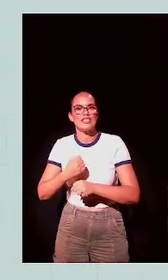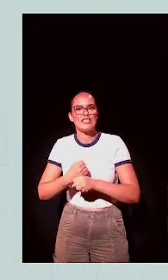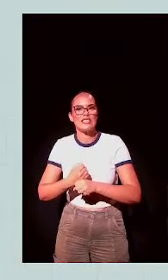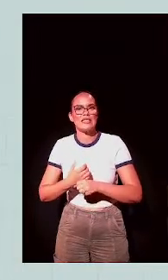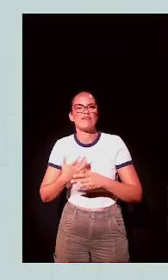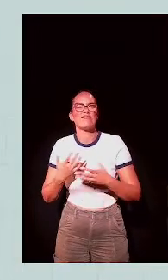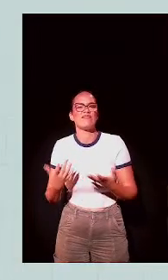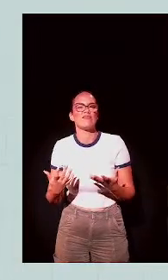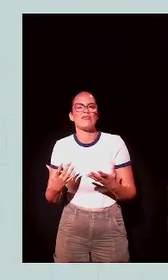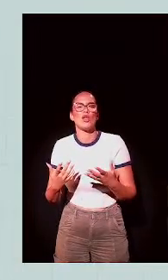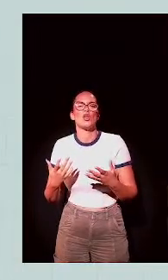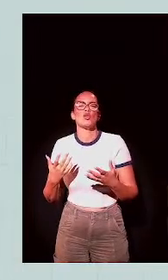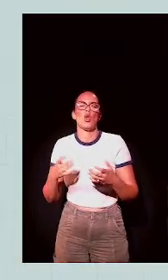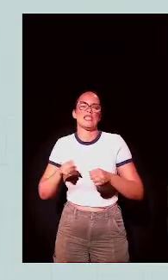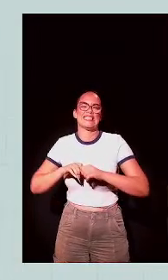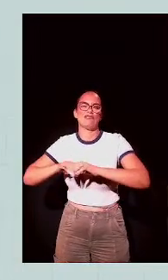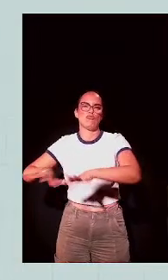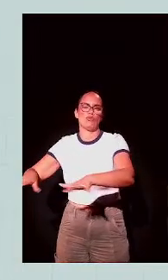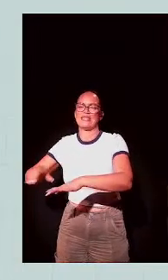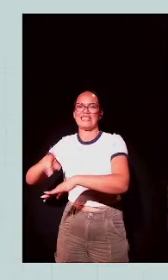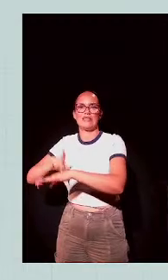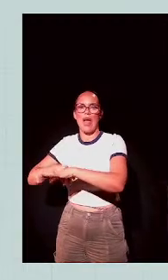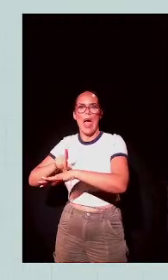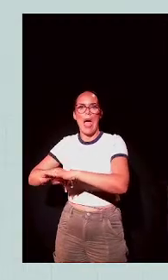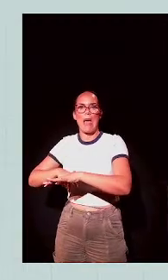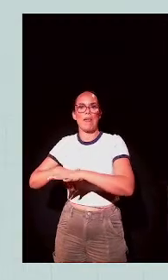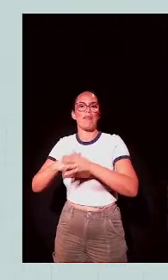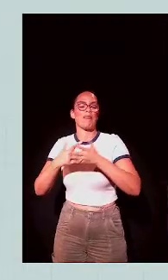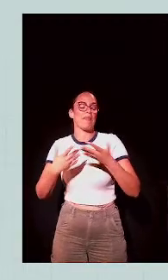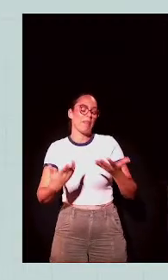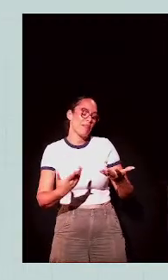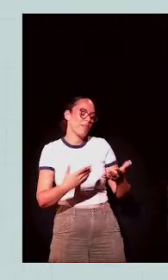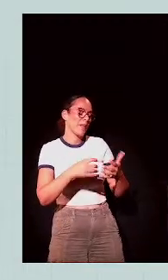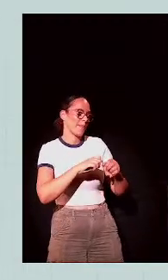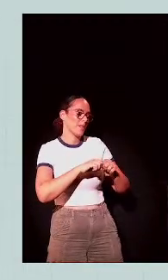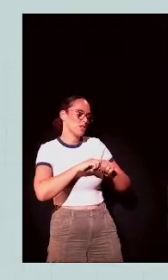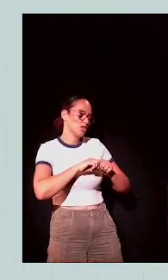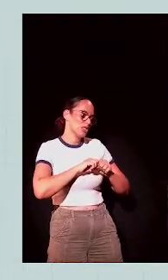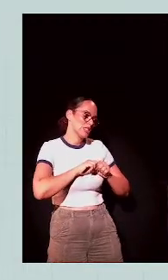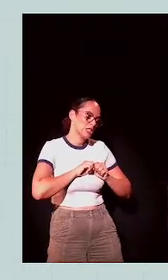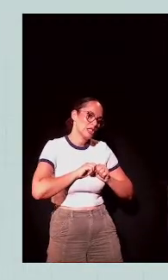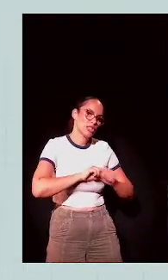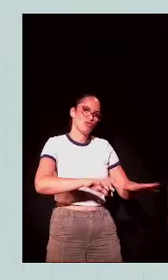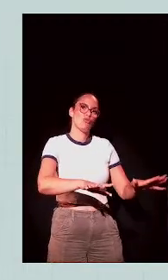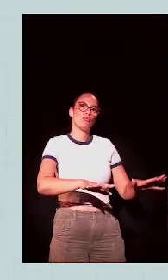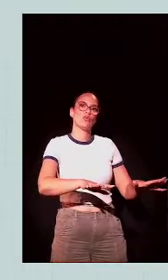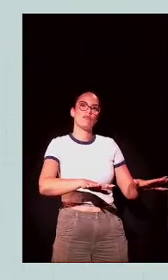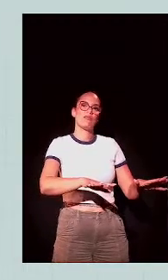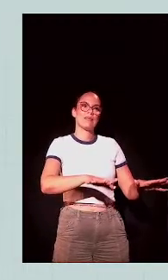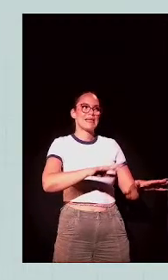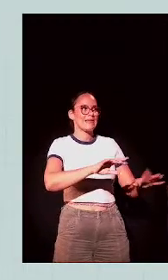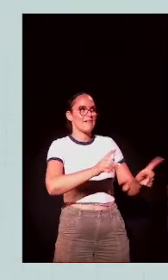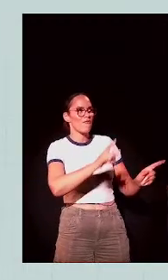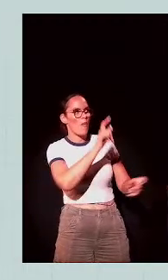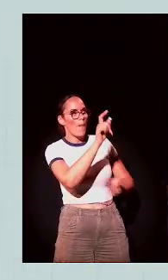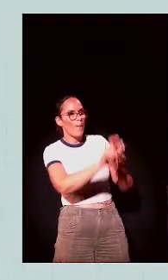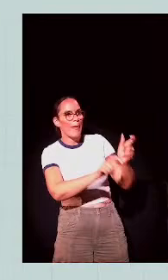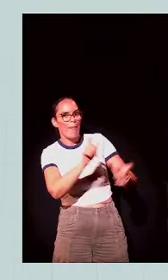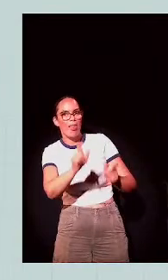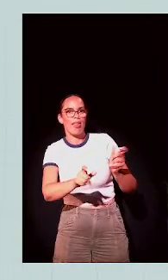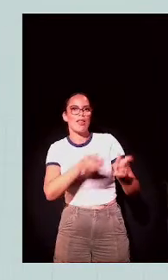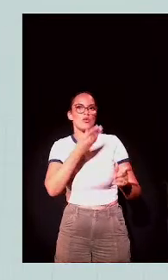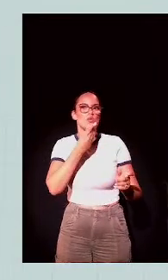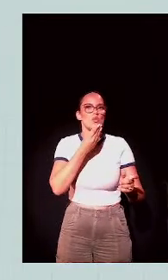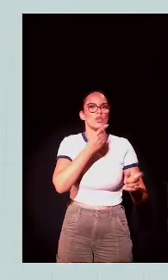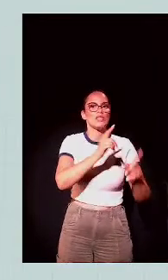of distributing in time, perhaps distributing between different people, different users across the